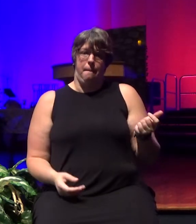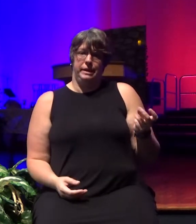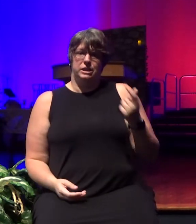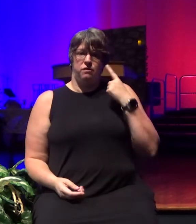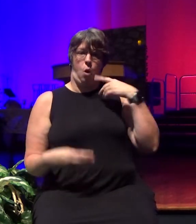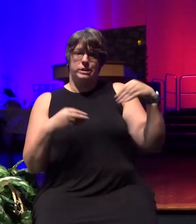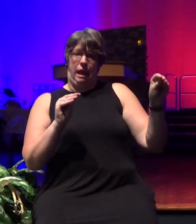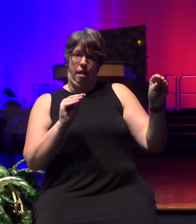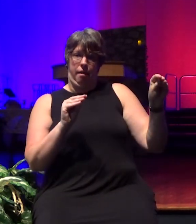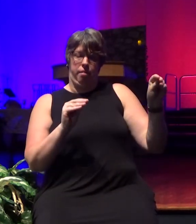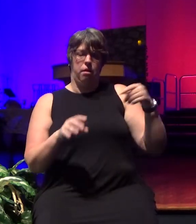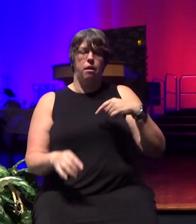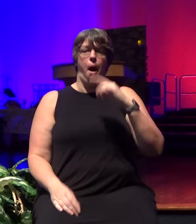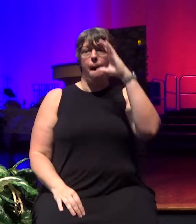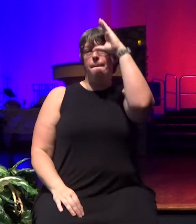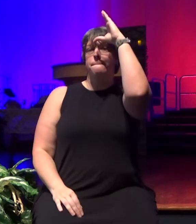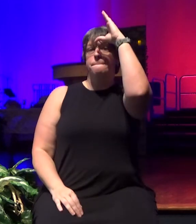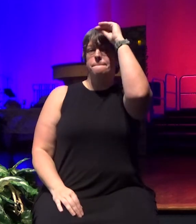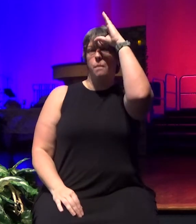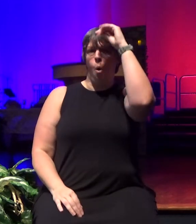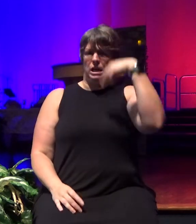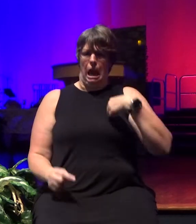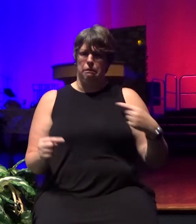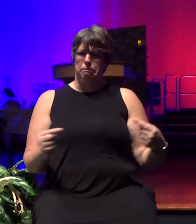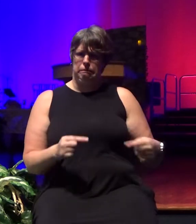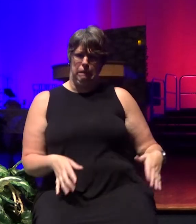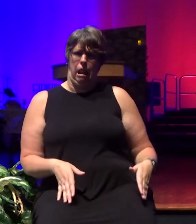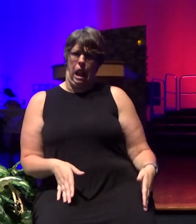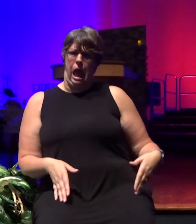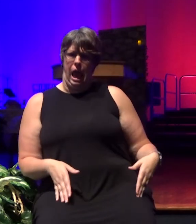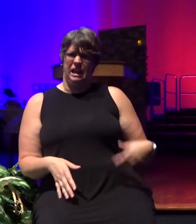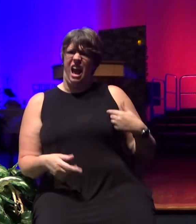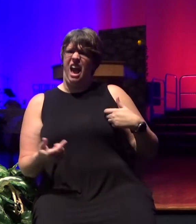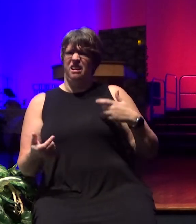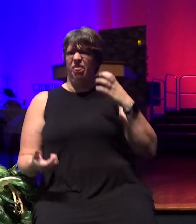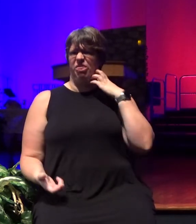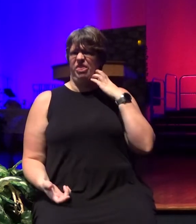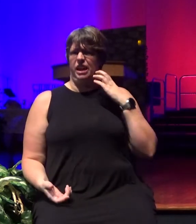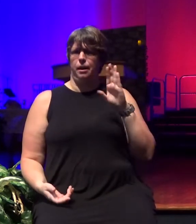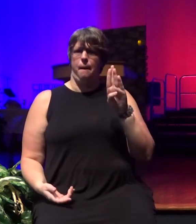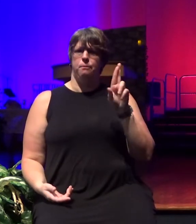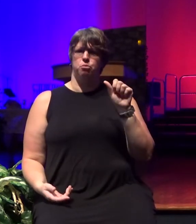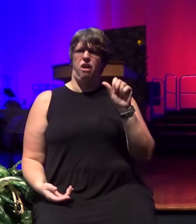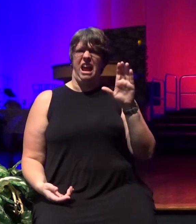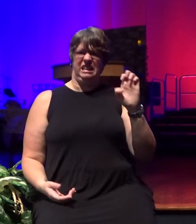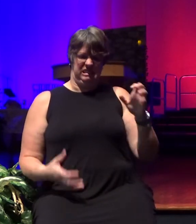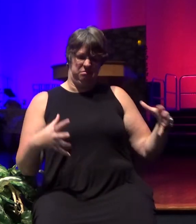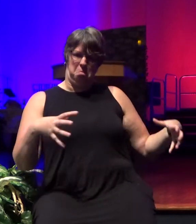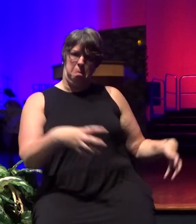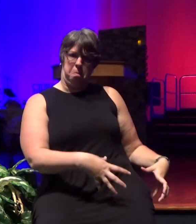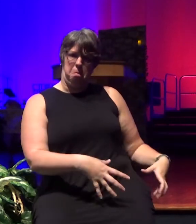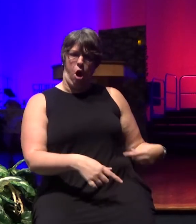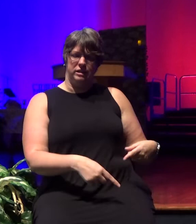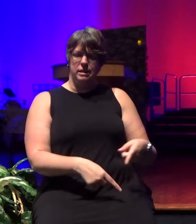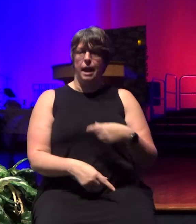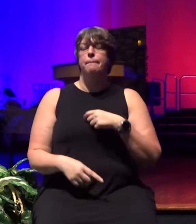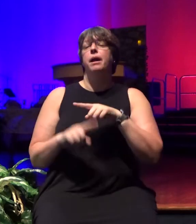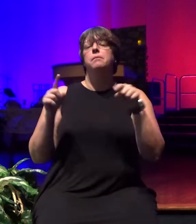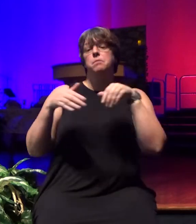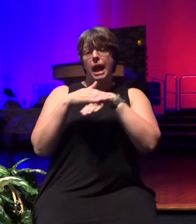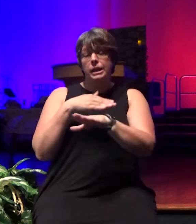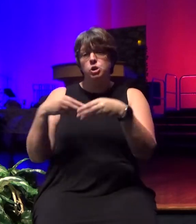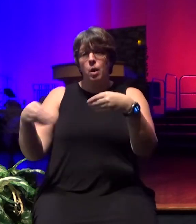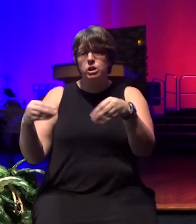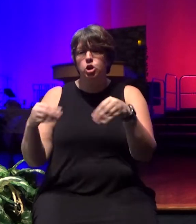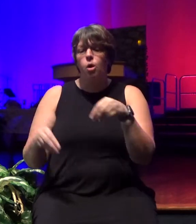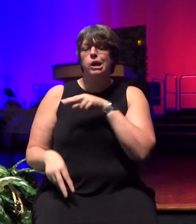was crippled in one leg and wore a big, heavy brace. And he went into the store and he looked at this litter of puppies, and he said to the pet store owner,